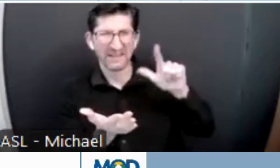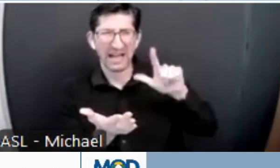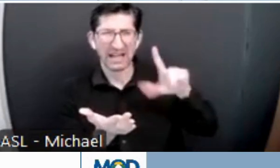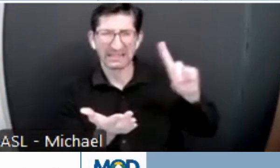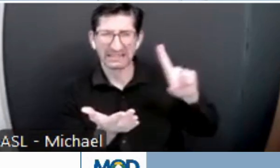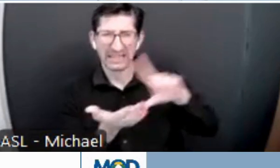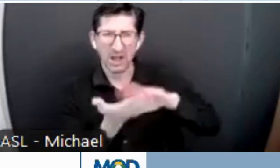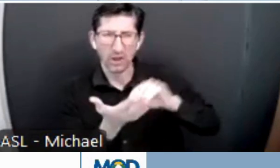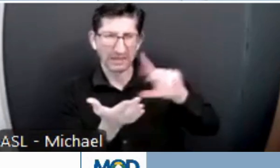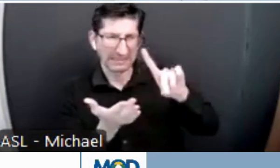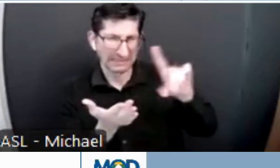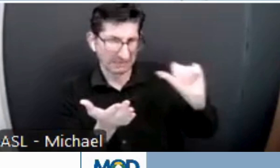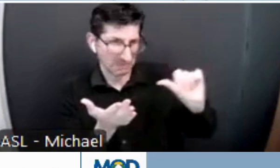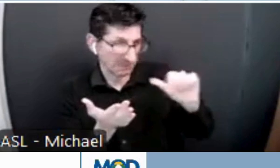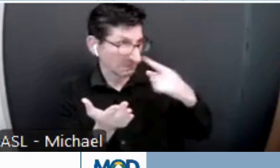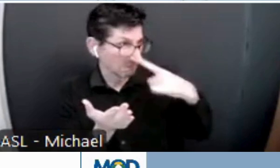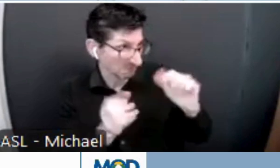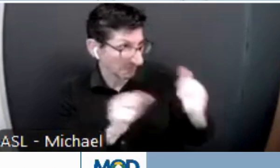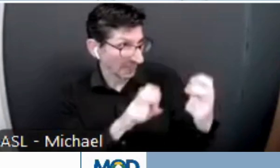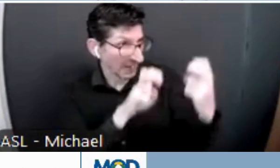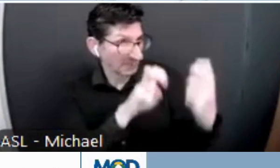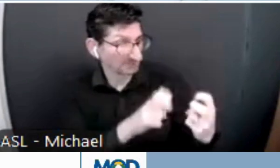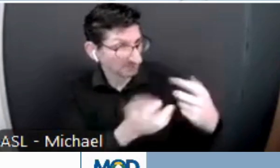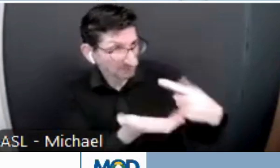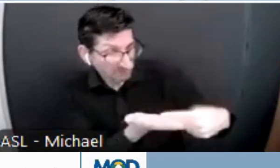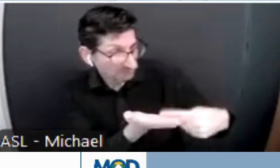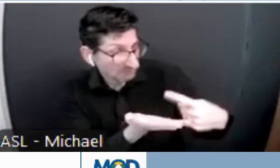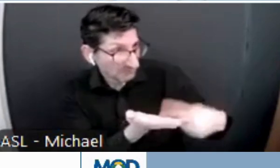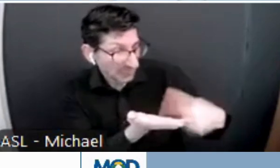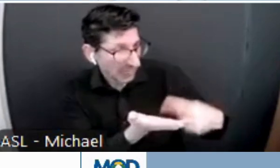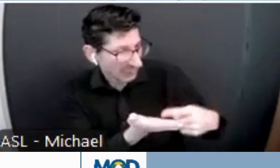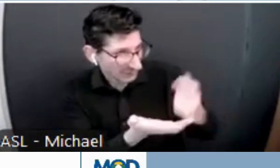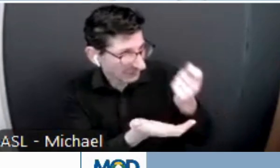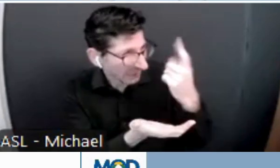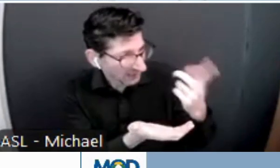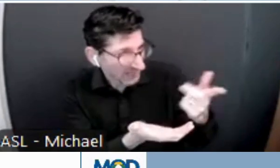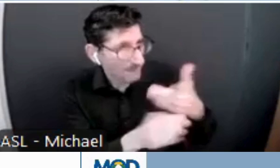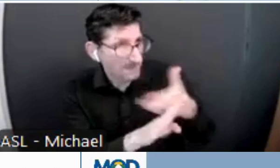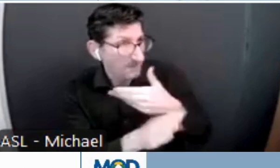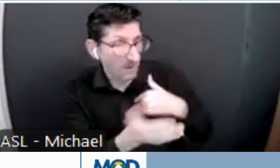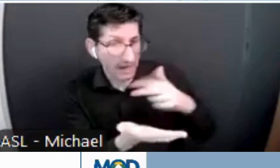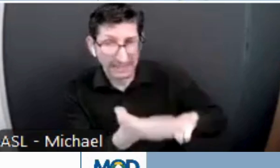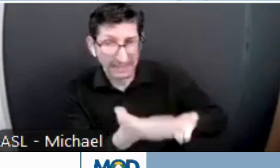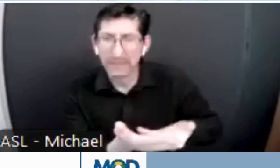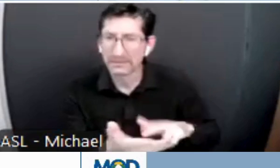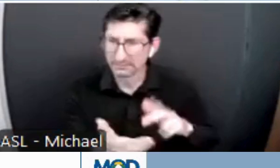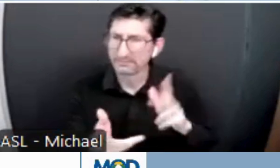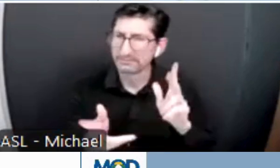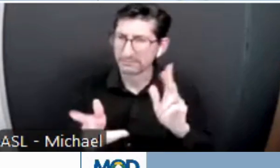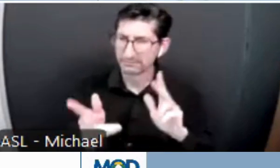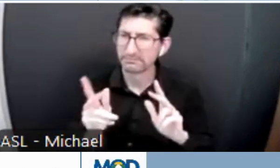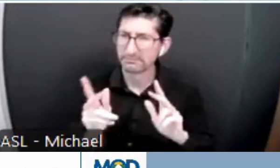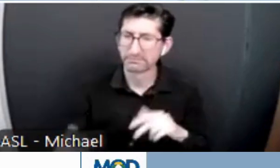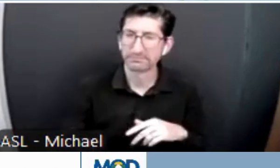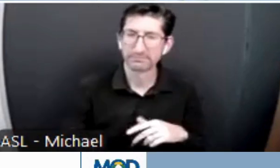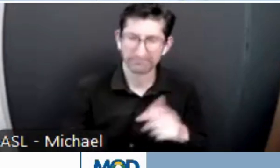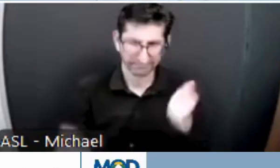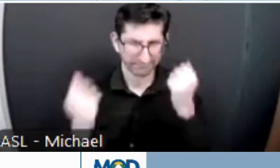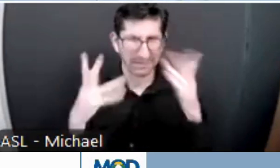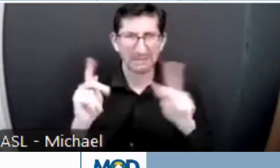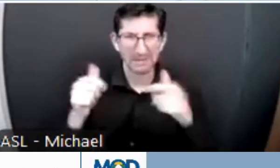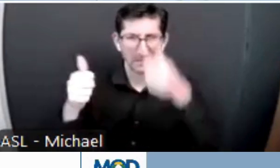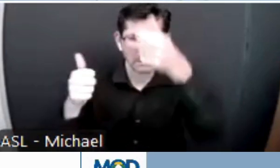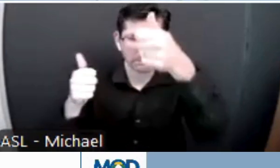with somebody to discuss the terms before I sign them? Reasonable or not? Getting lots of thumbs